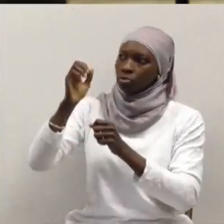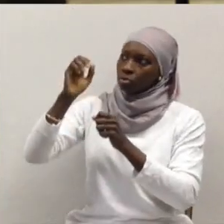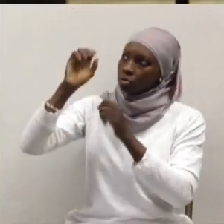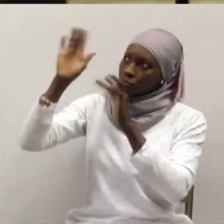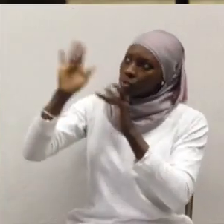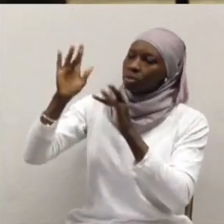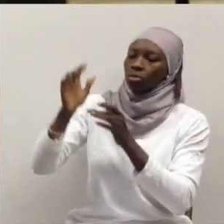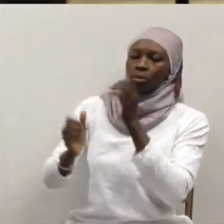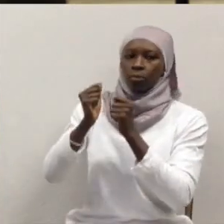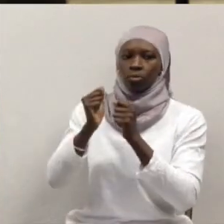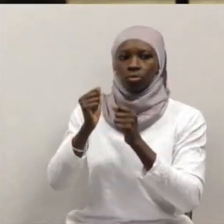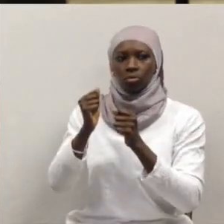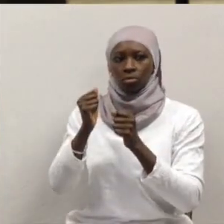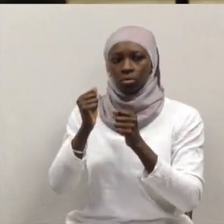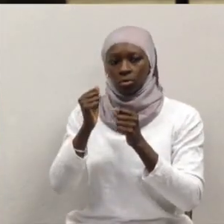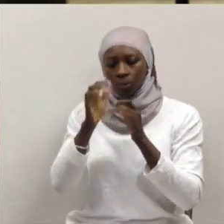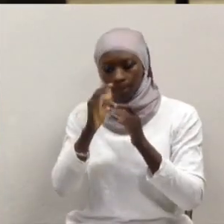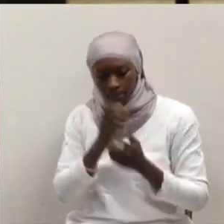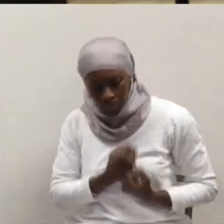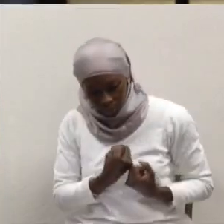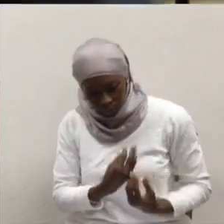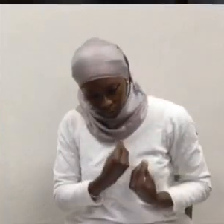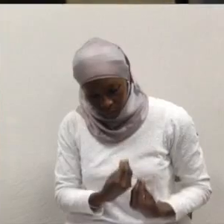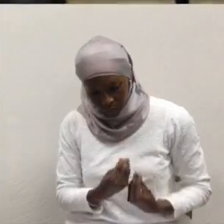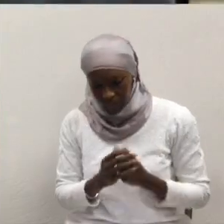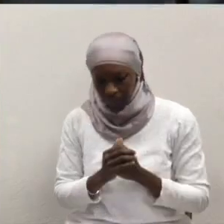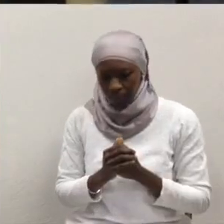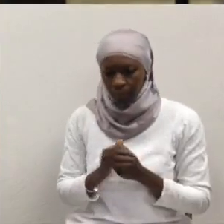statement saying, Bismillah al-Wahid